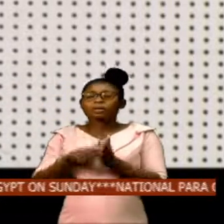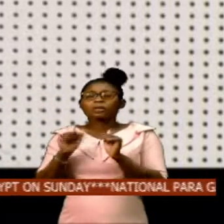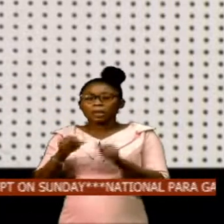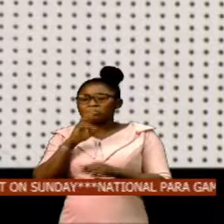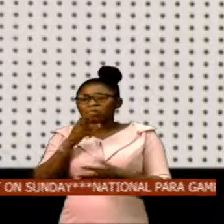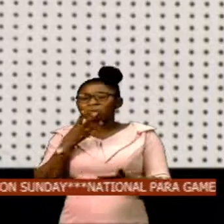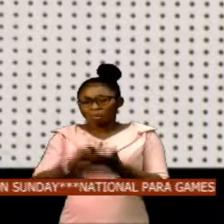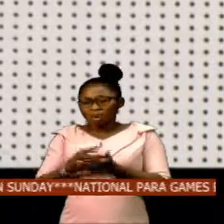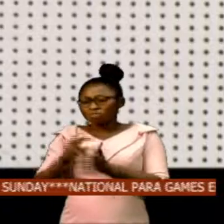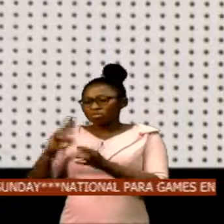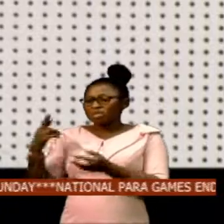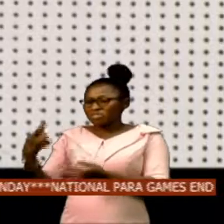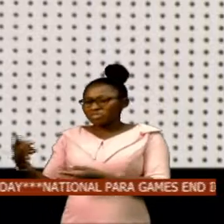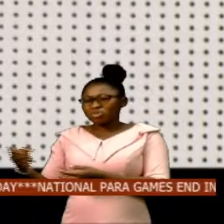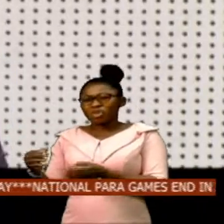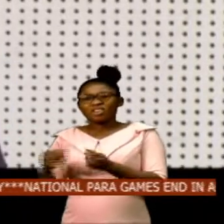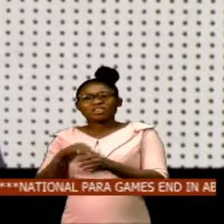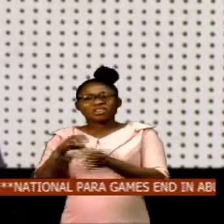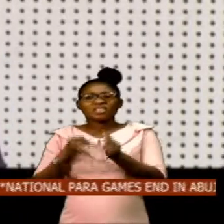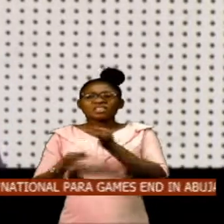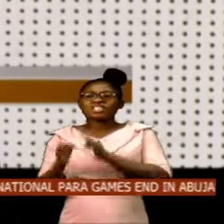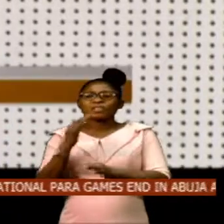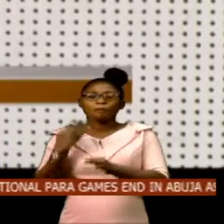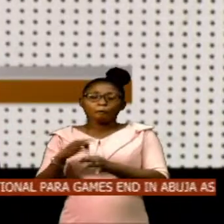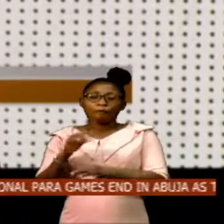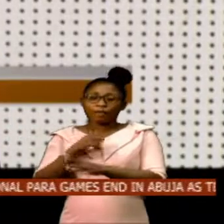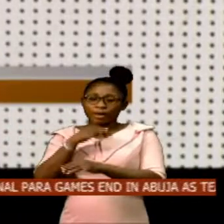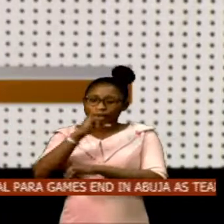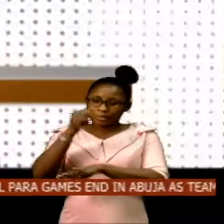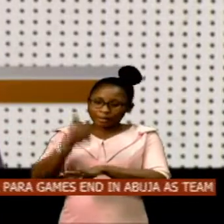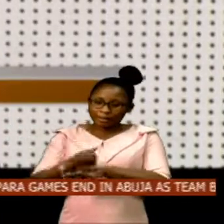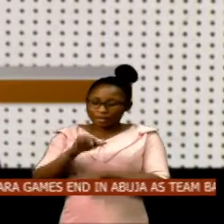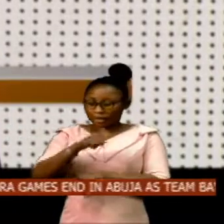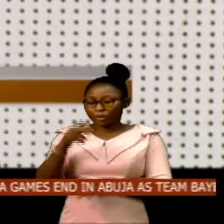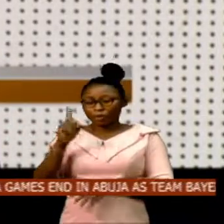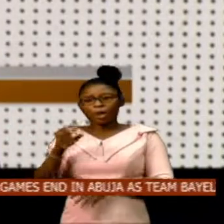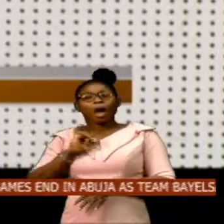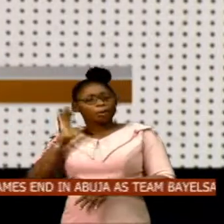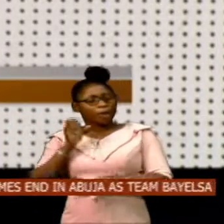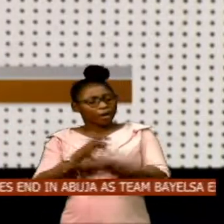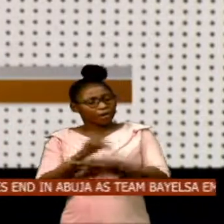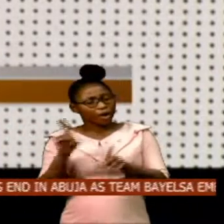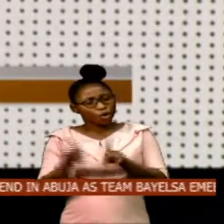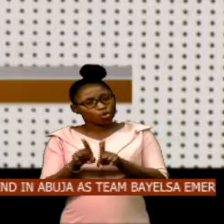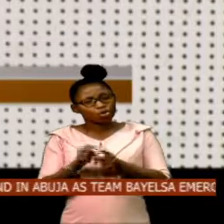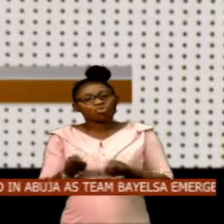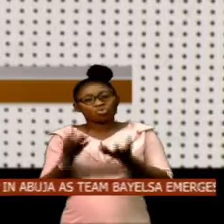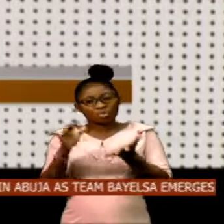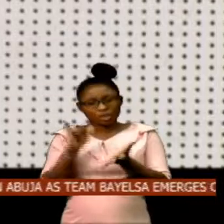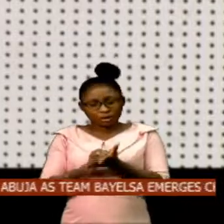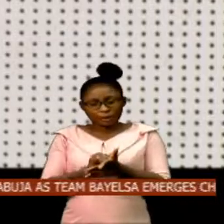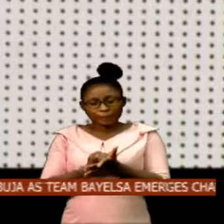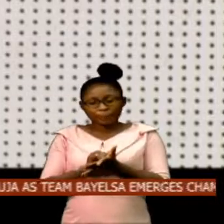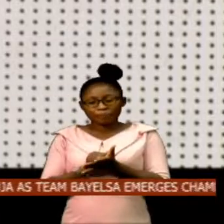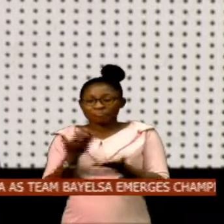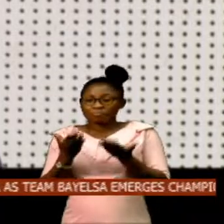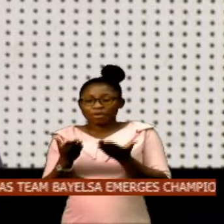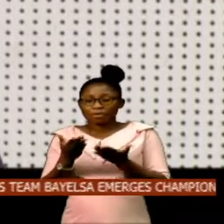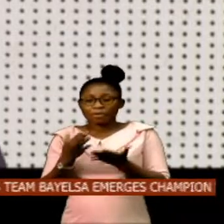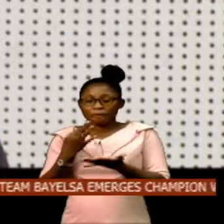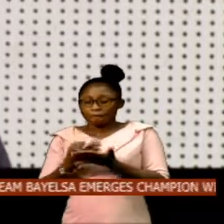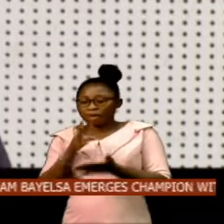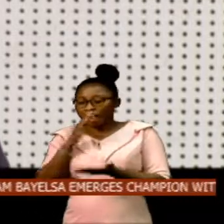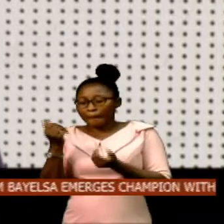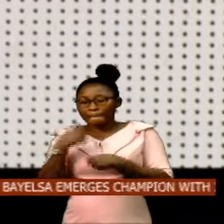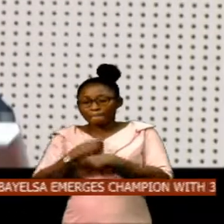resourced instead of establishing another treatment center. I would advise and also suggest that maybe funds